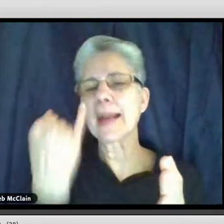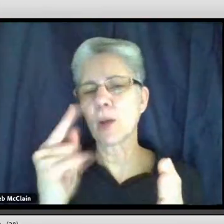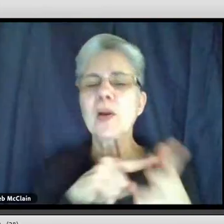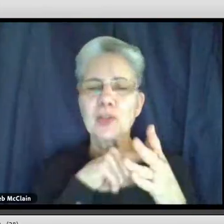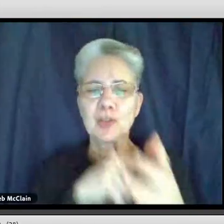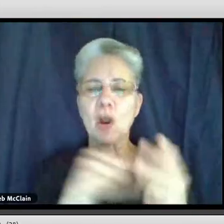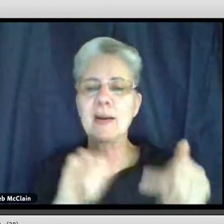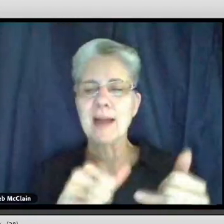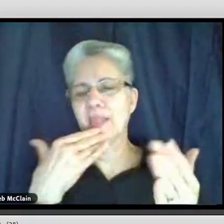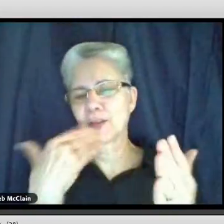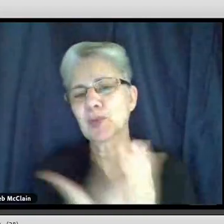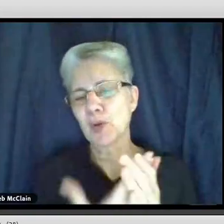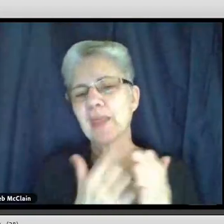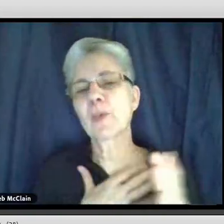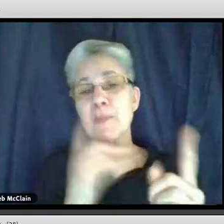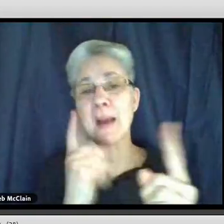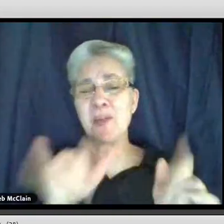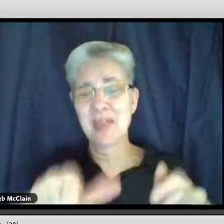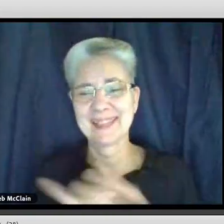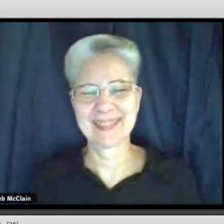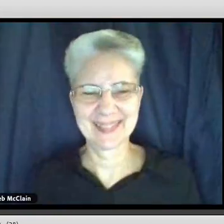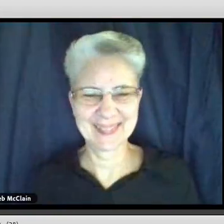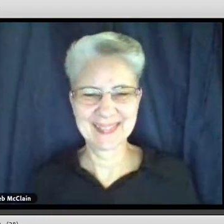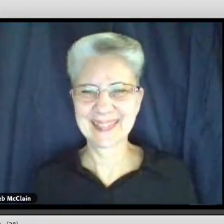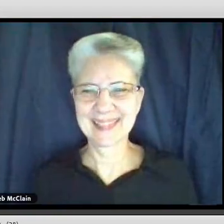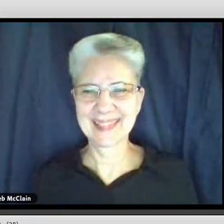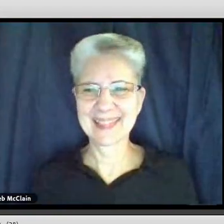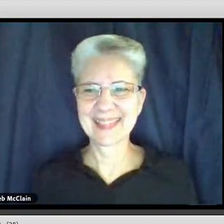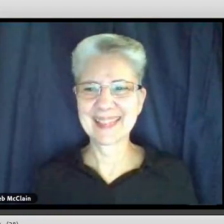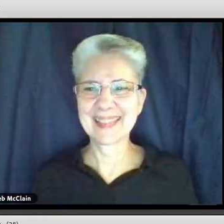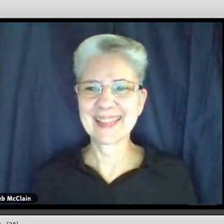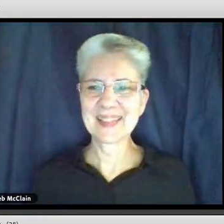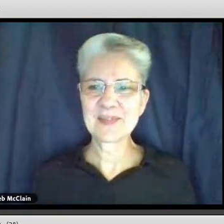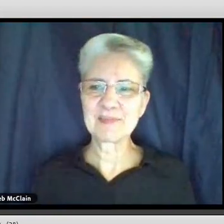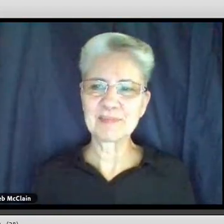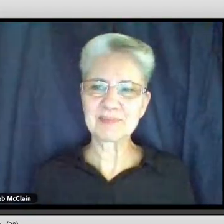where to start now. That was my goal.